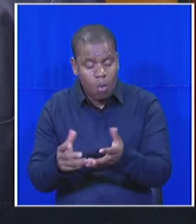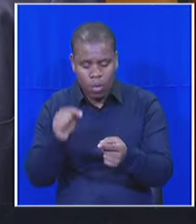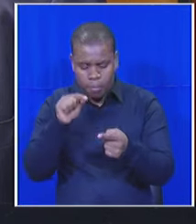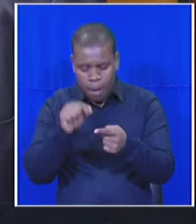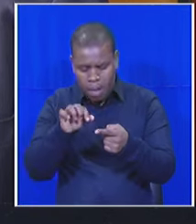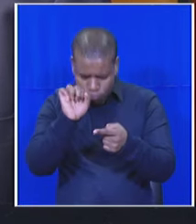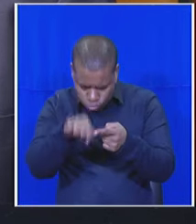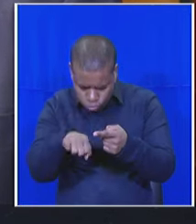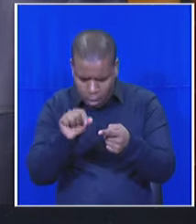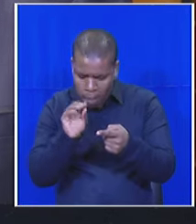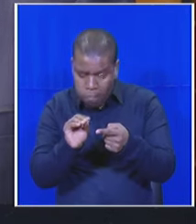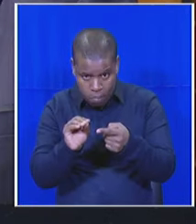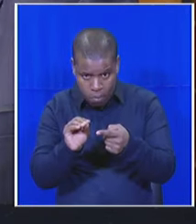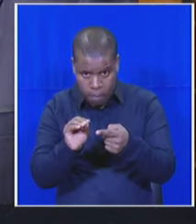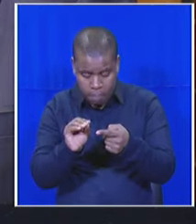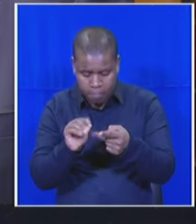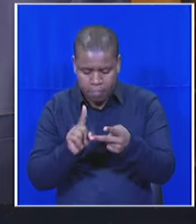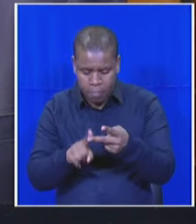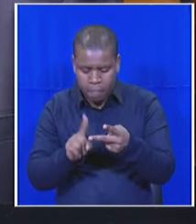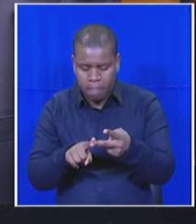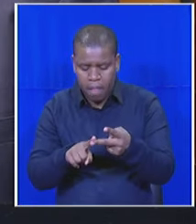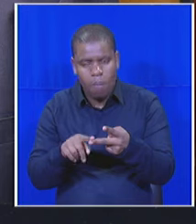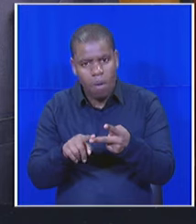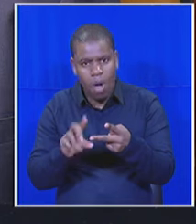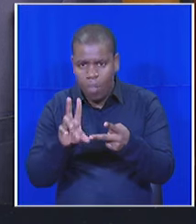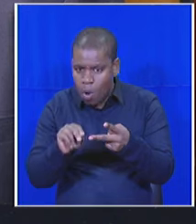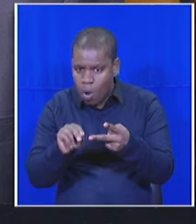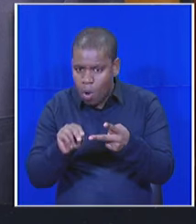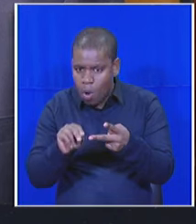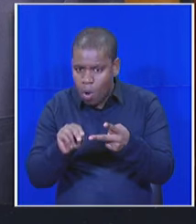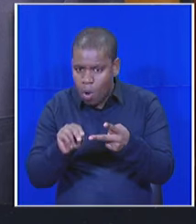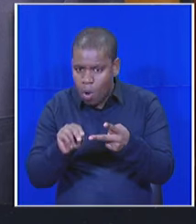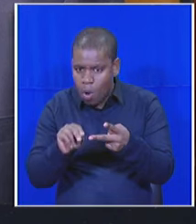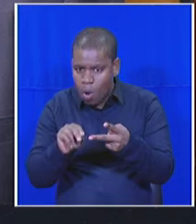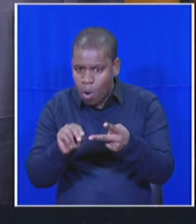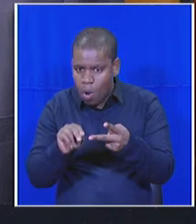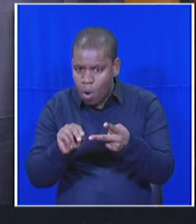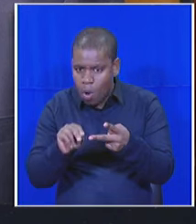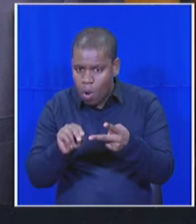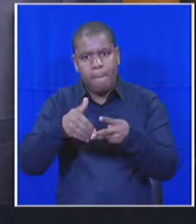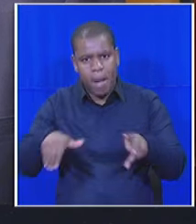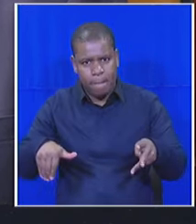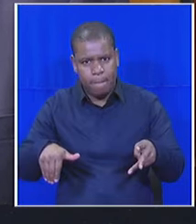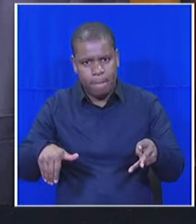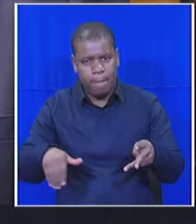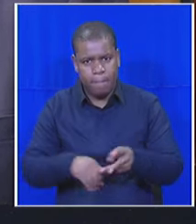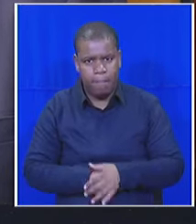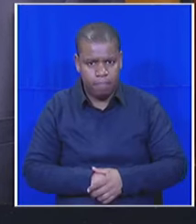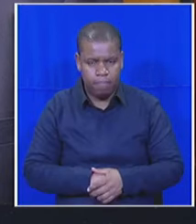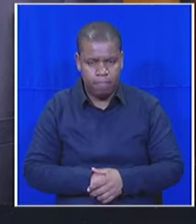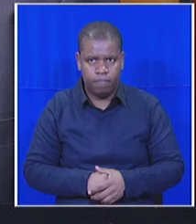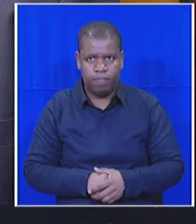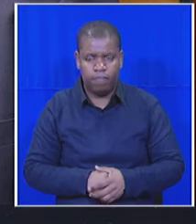below the yes, no, or abstain signs. If a member inadvertently presses the wrong button, the member may thereafter press the correct